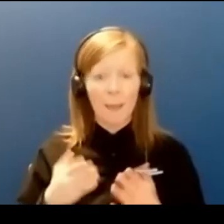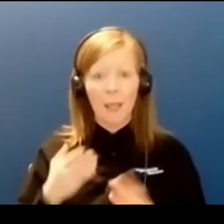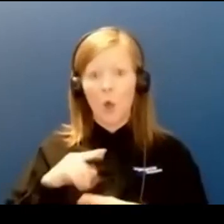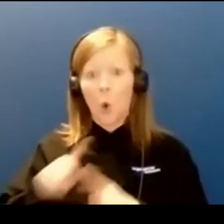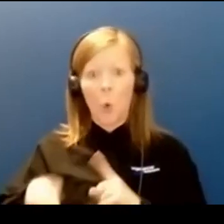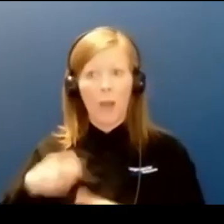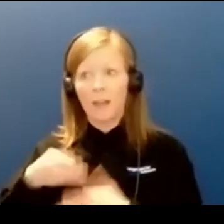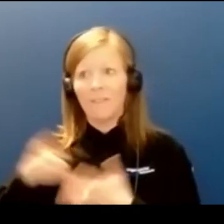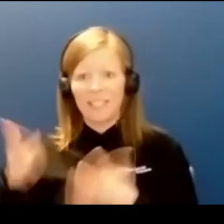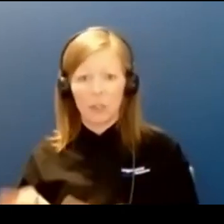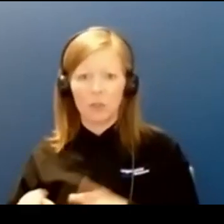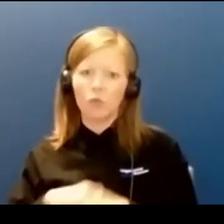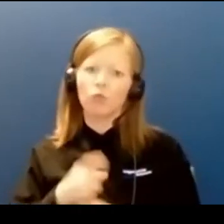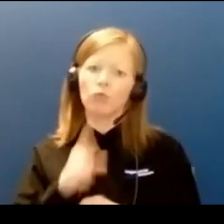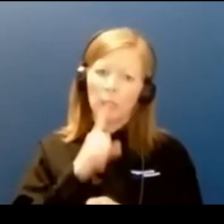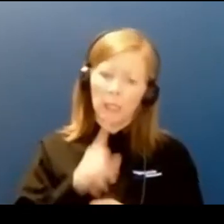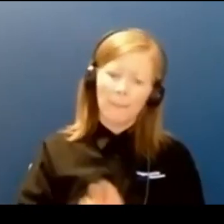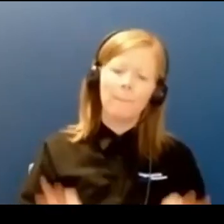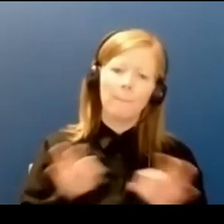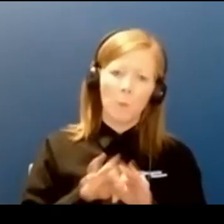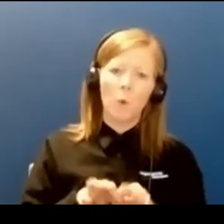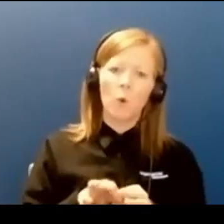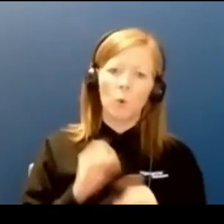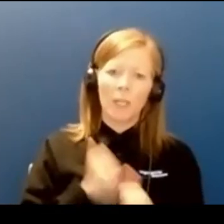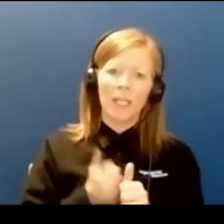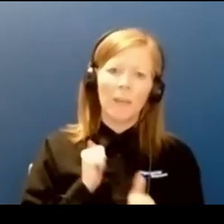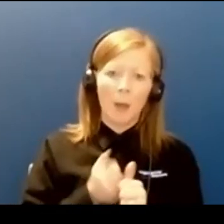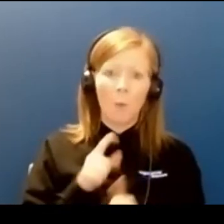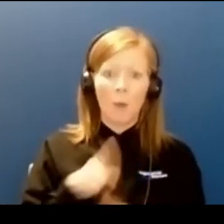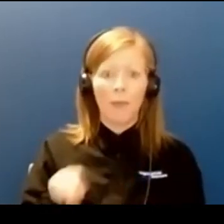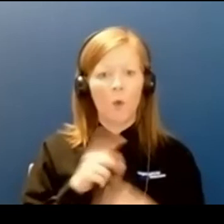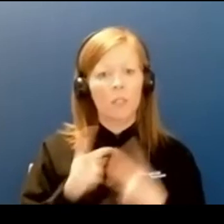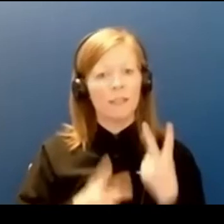really important to keep up with those visits as well.